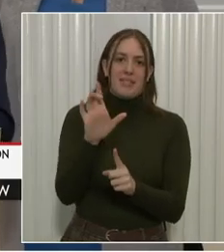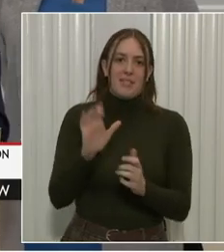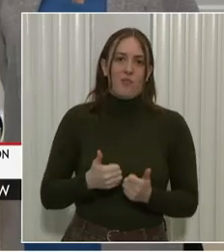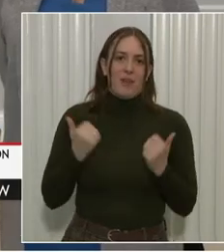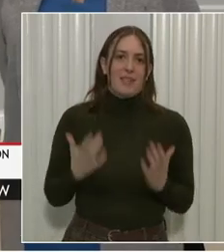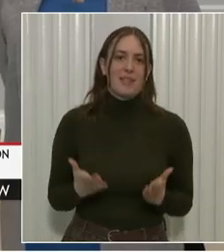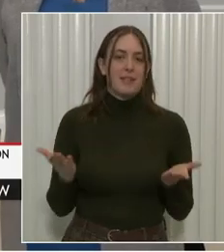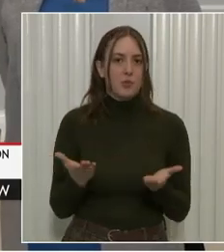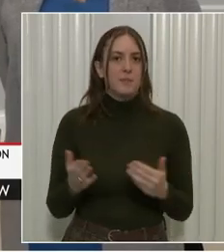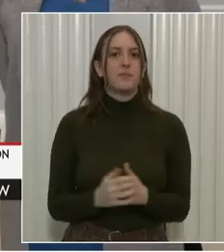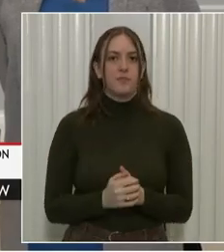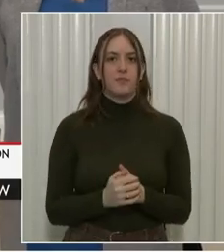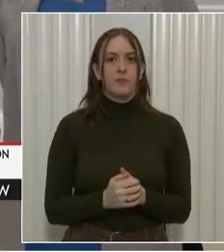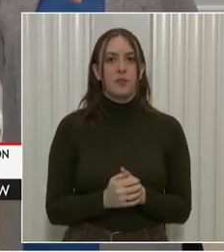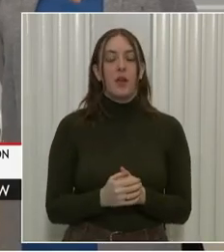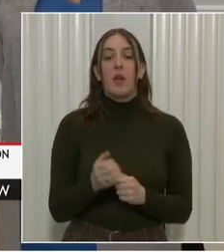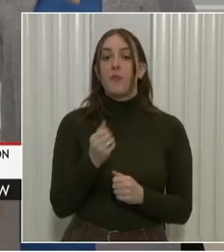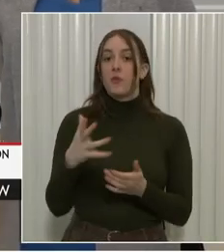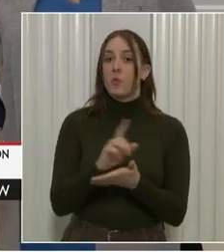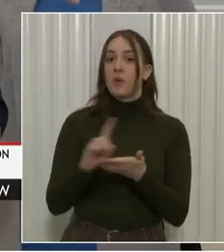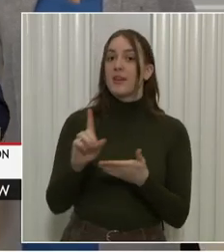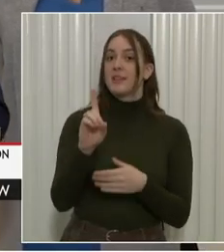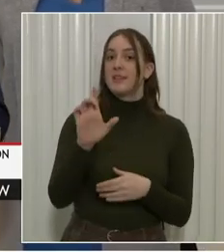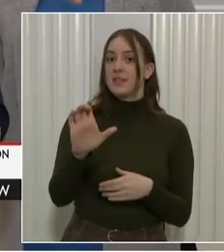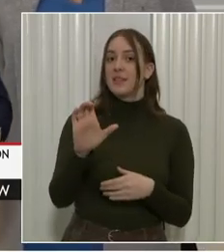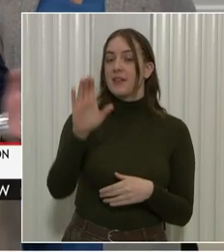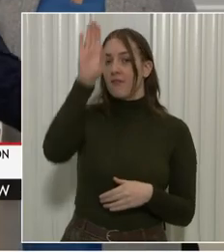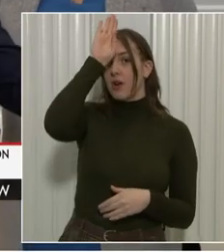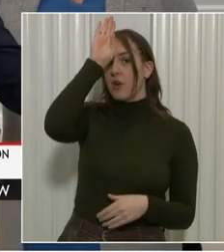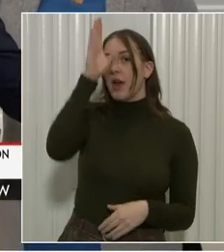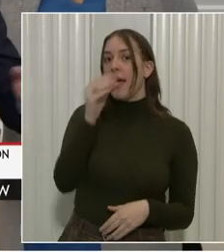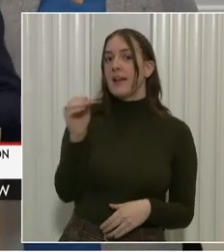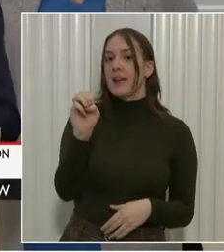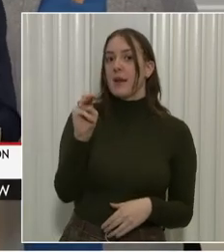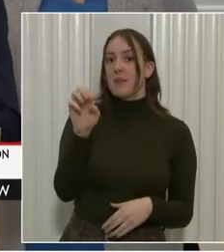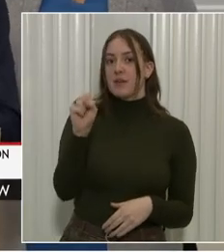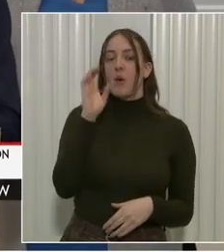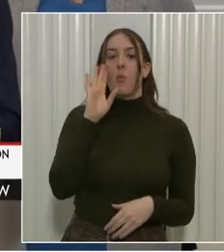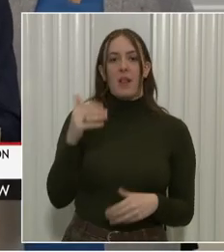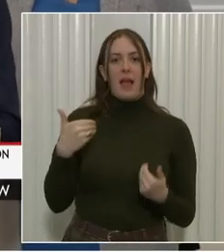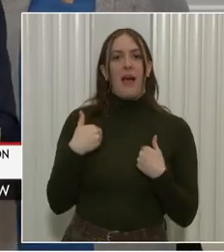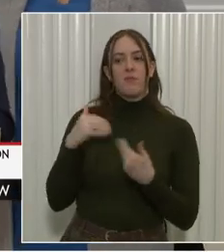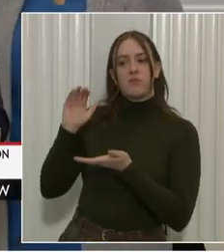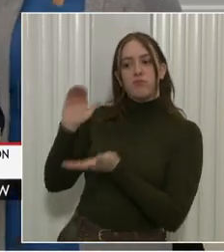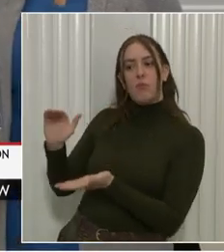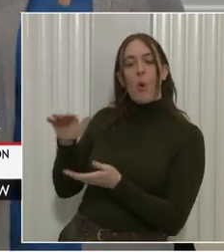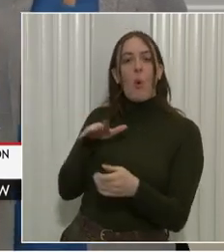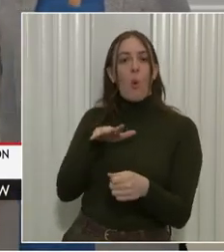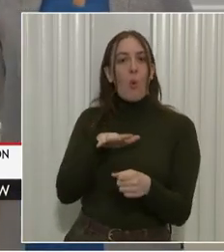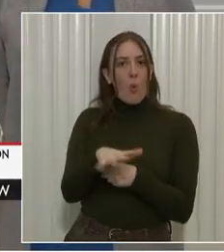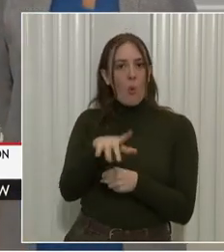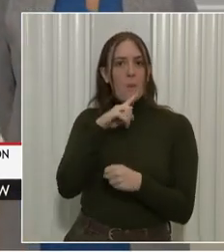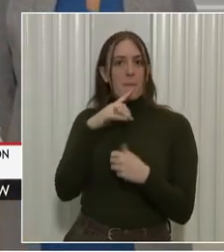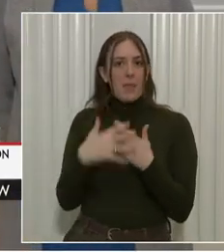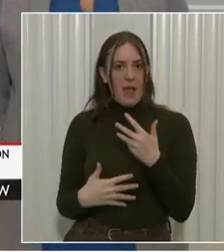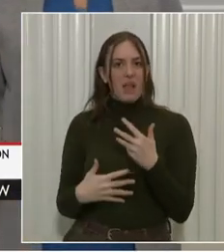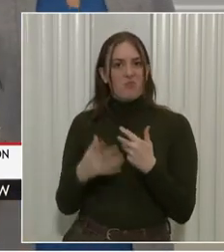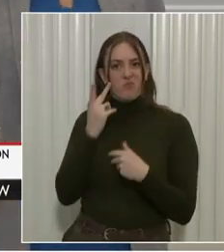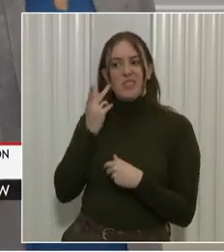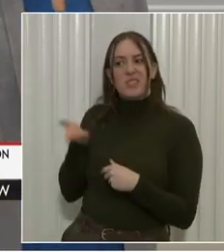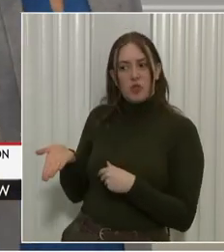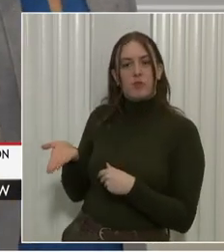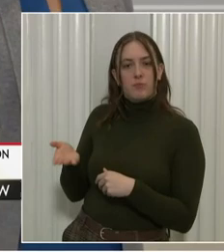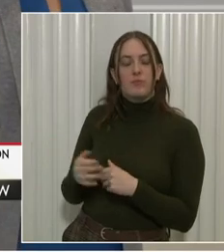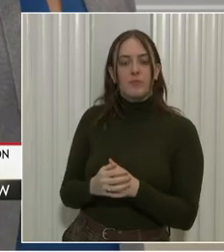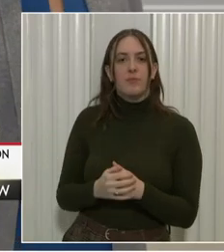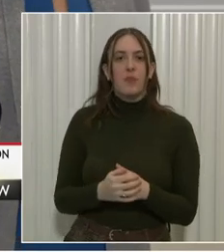few weeks, DC Fire and EMS is going to start carrying whole blood, which you see here on the table, our whole setup, and it'll be strategically deployed throughout